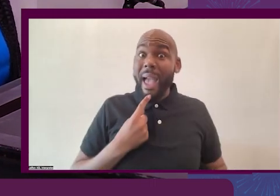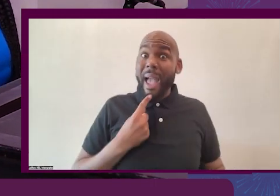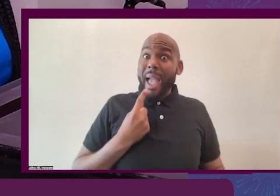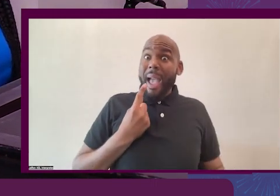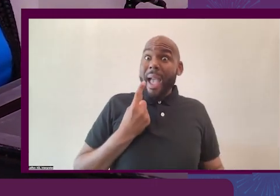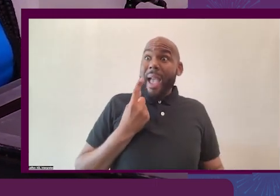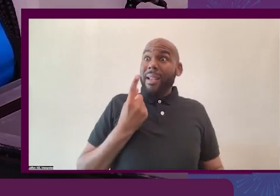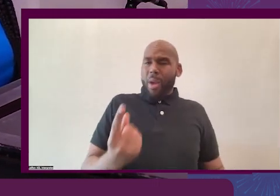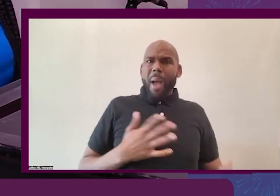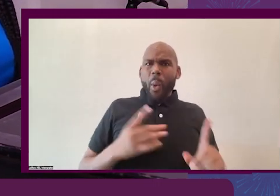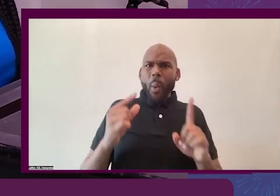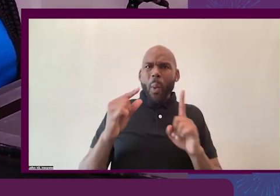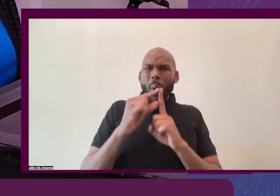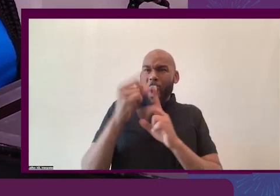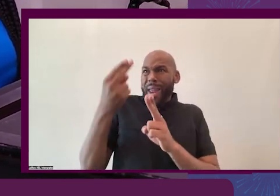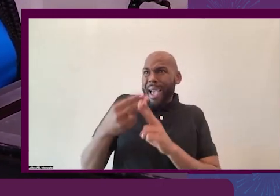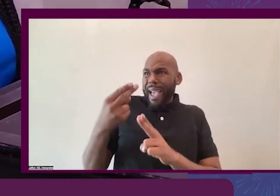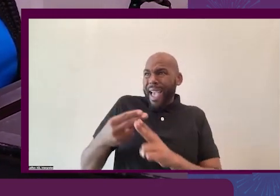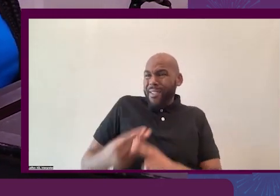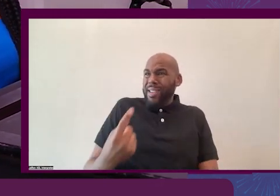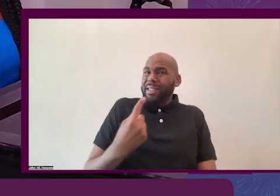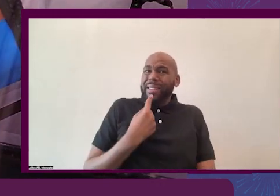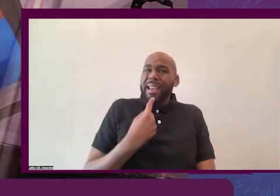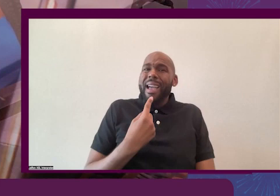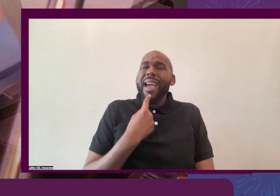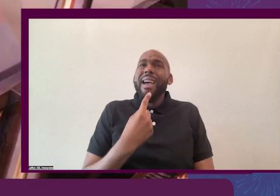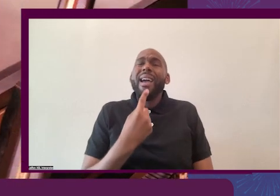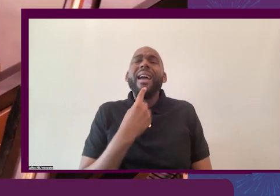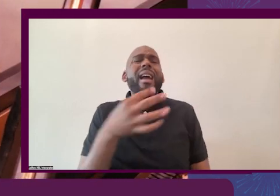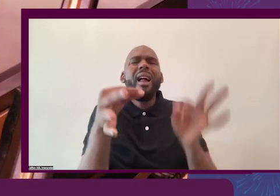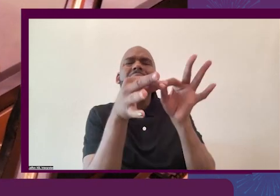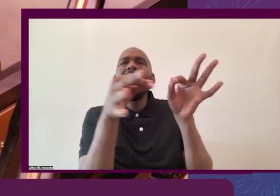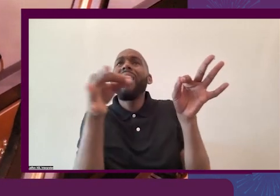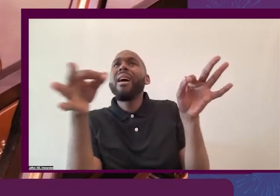You can say the word, say